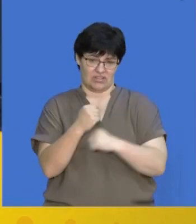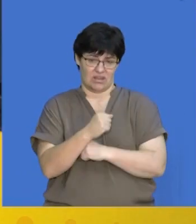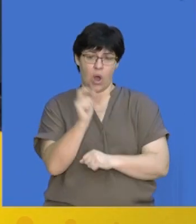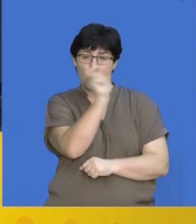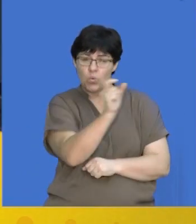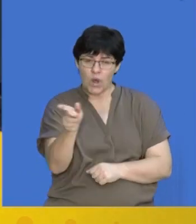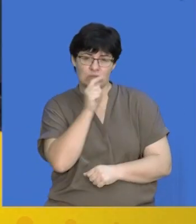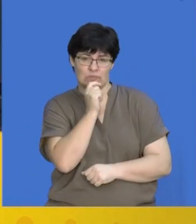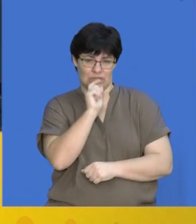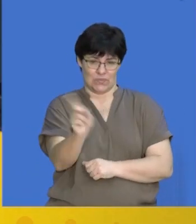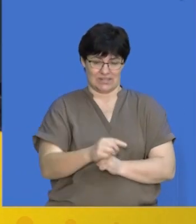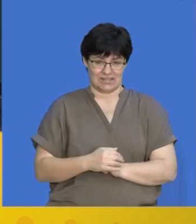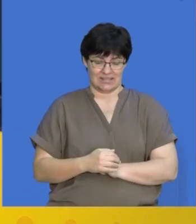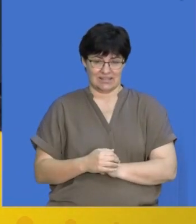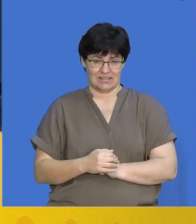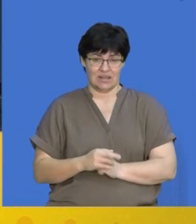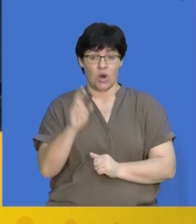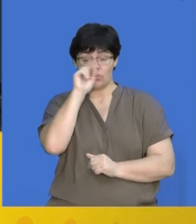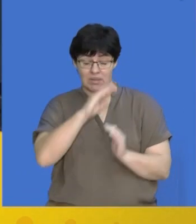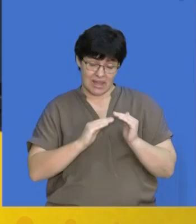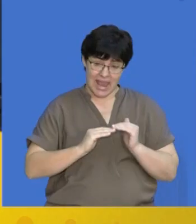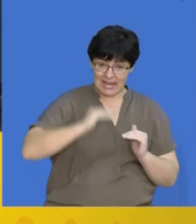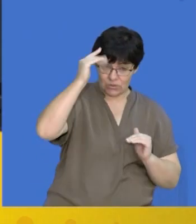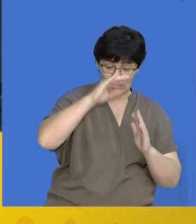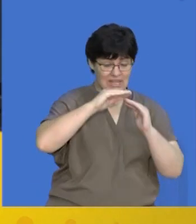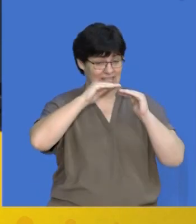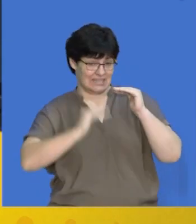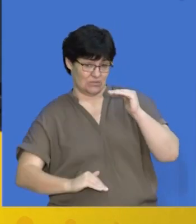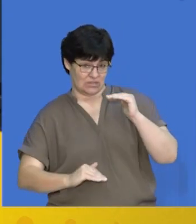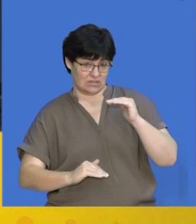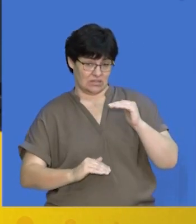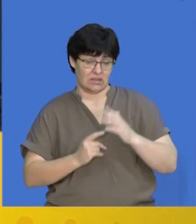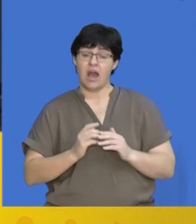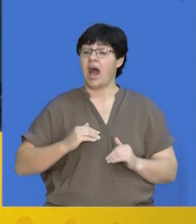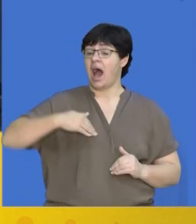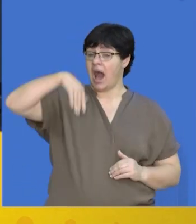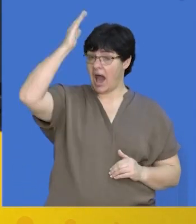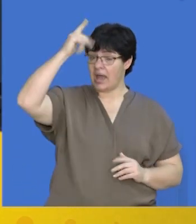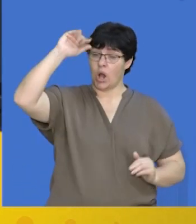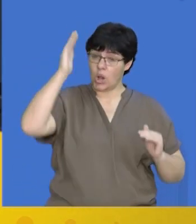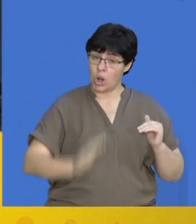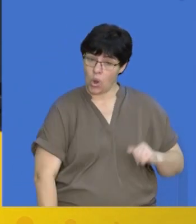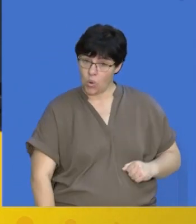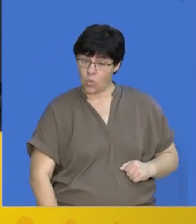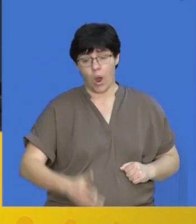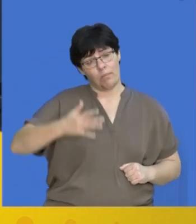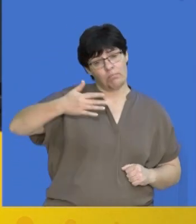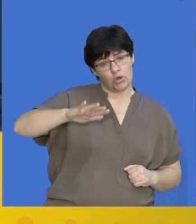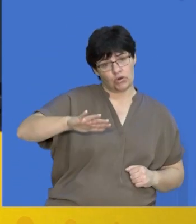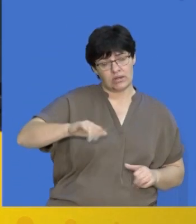be used. Remember, increasing, decreasing, high, low,